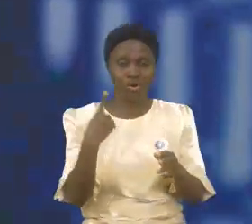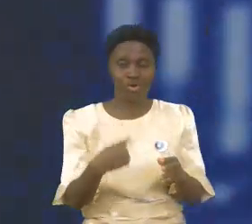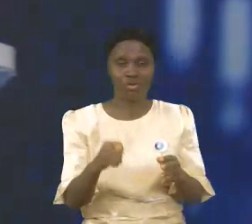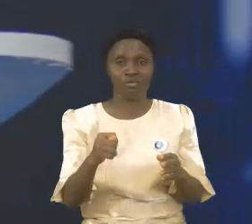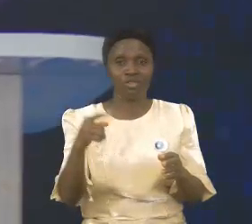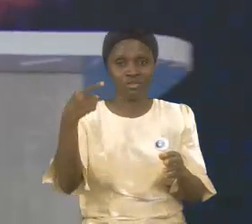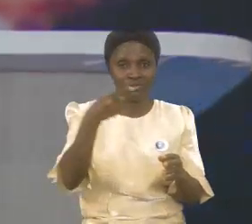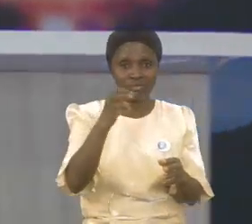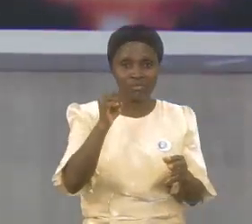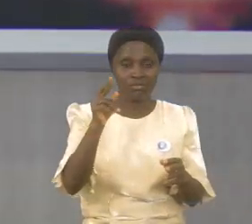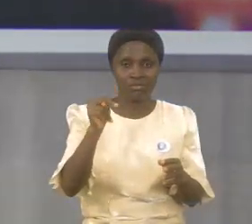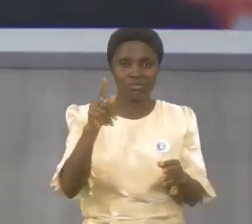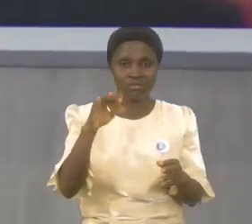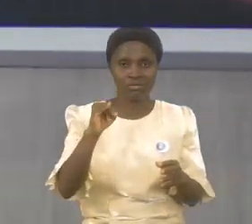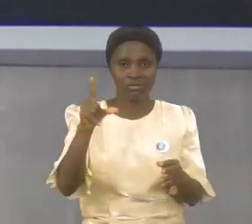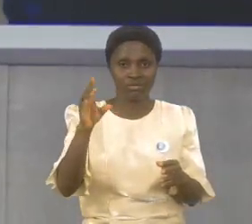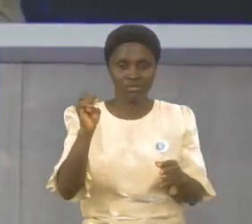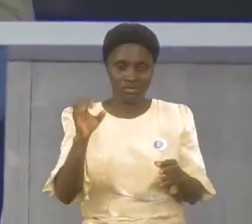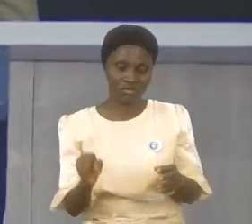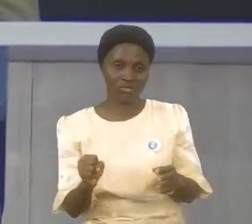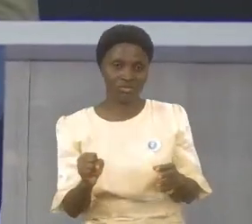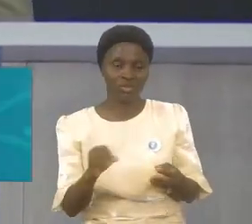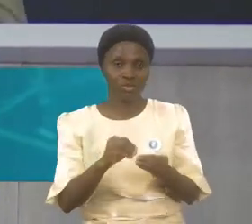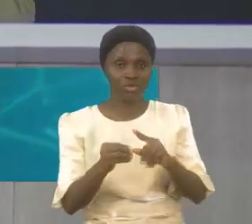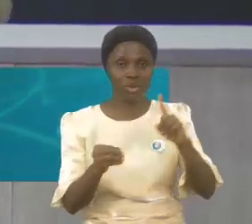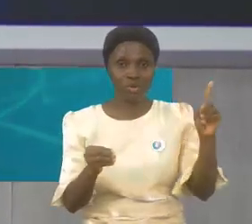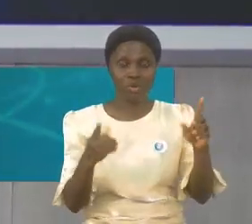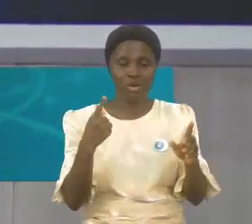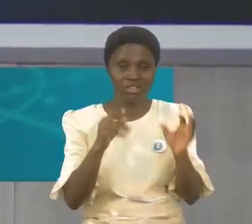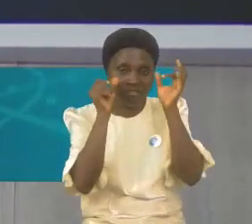one there, the fierce stormy battles of